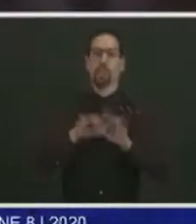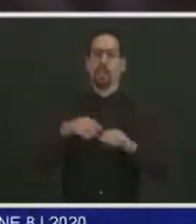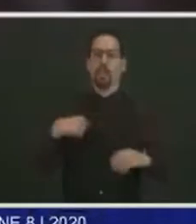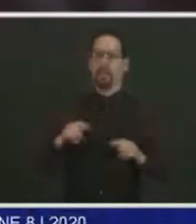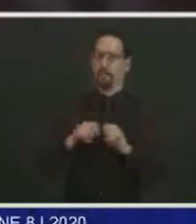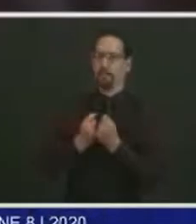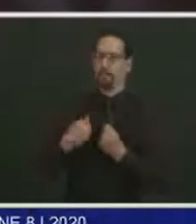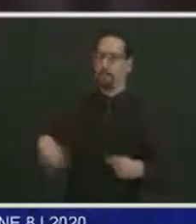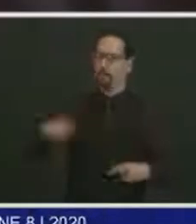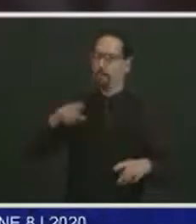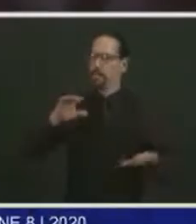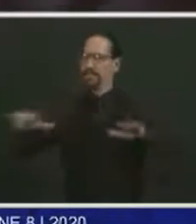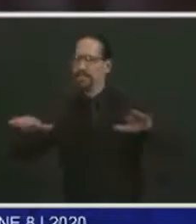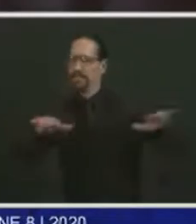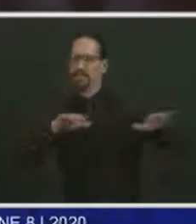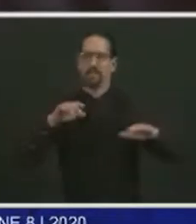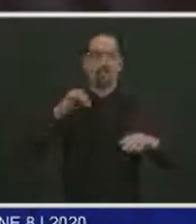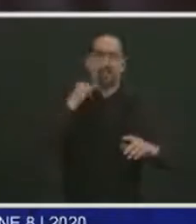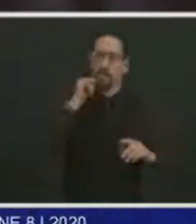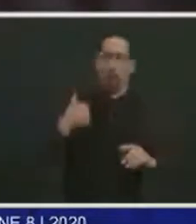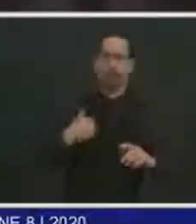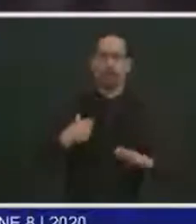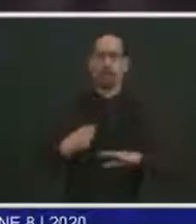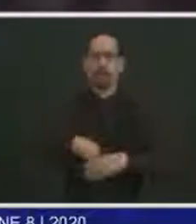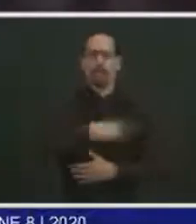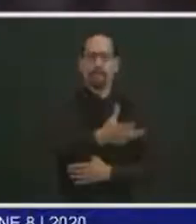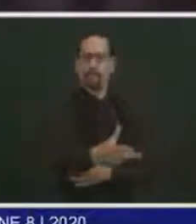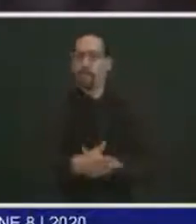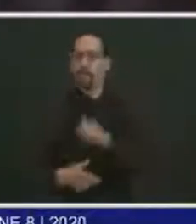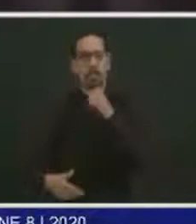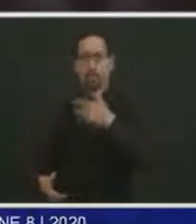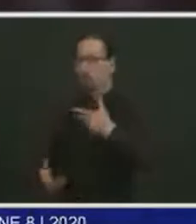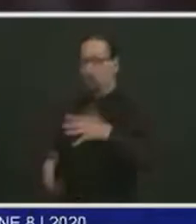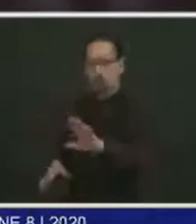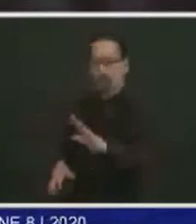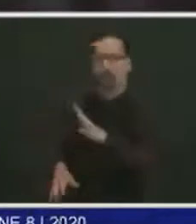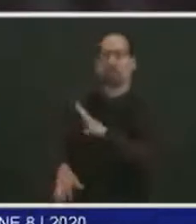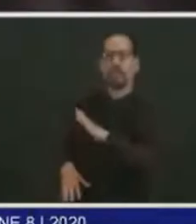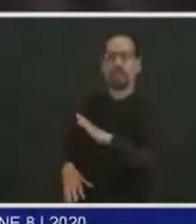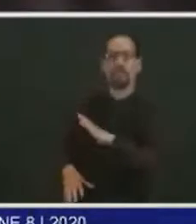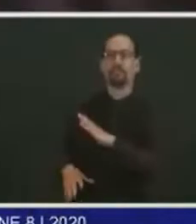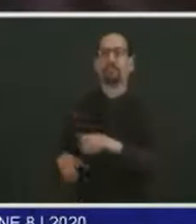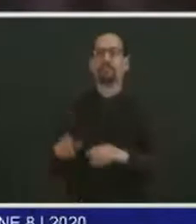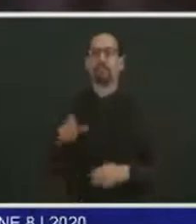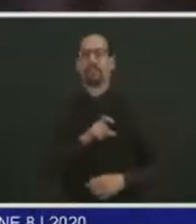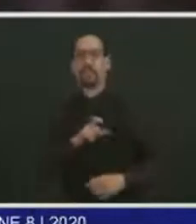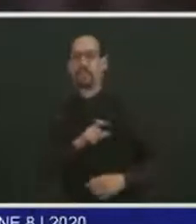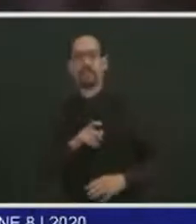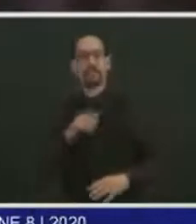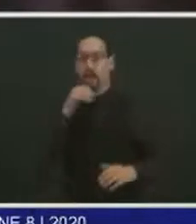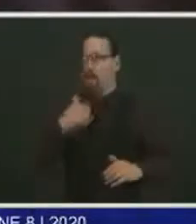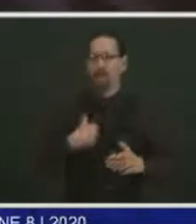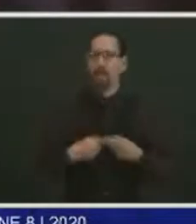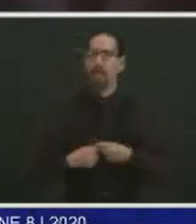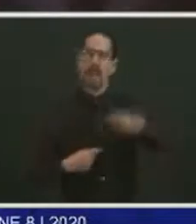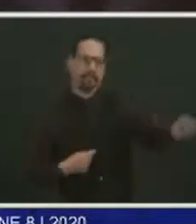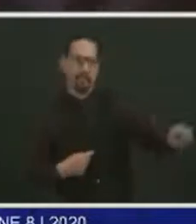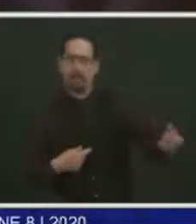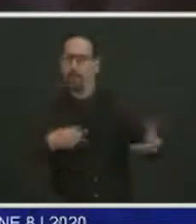sure everyone who didn't had masks, we offered it to law enforcement too, where we could, that